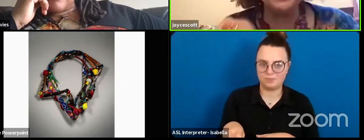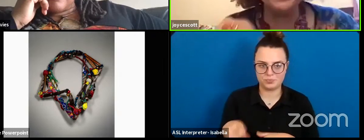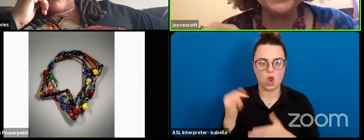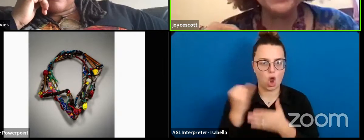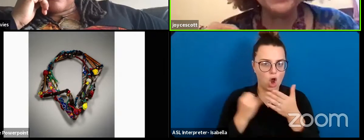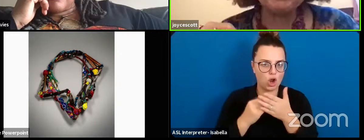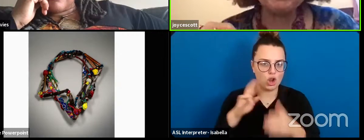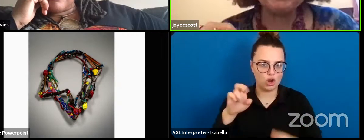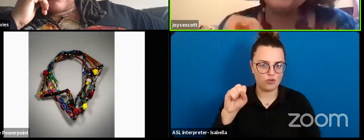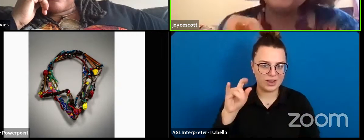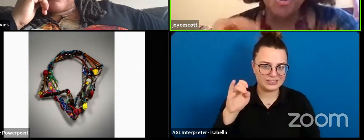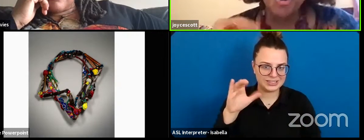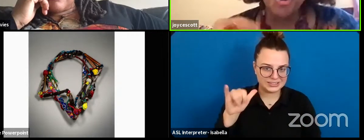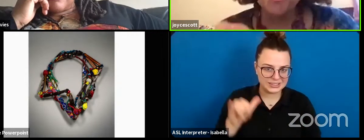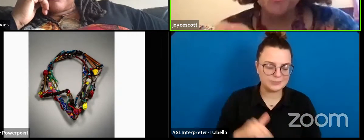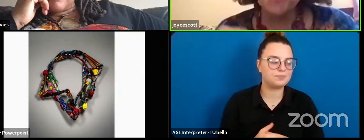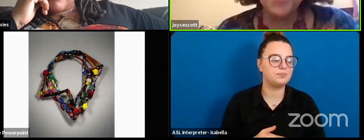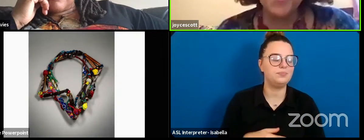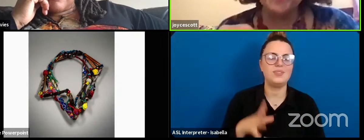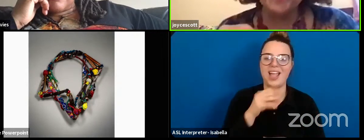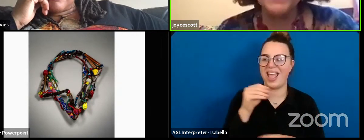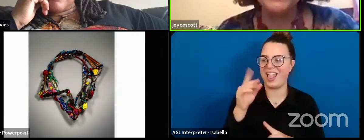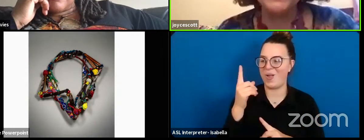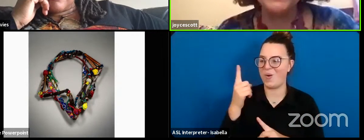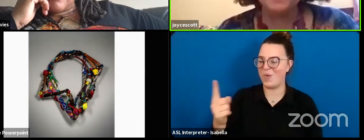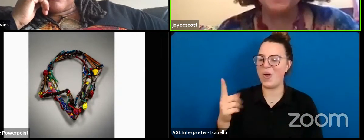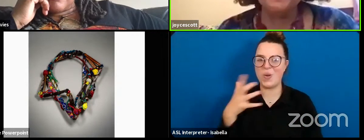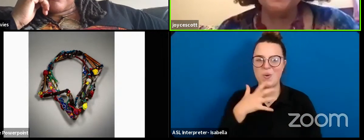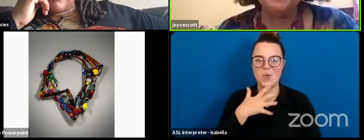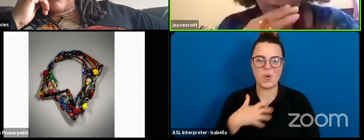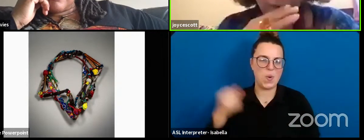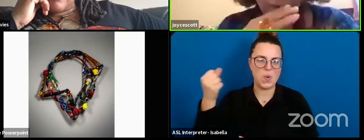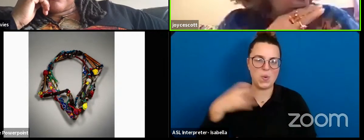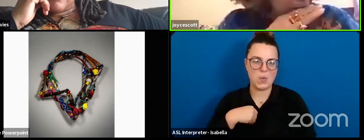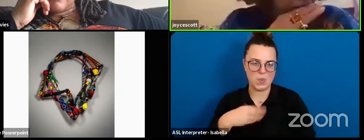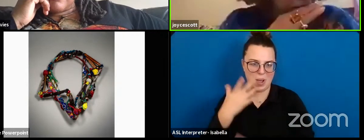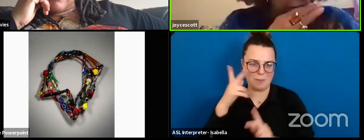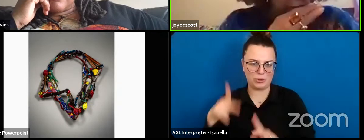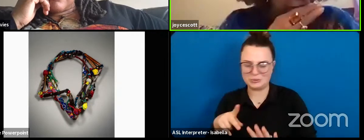Excuse me, and this older white doyen came up to,